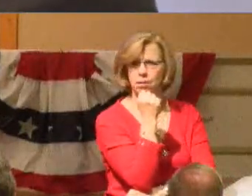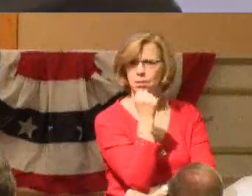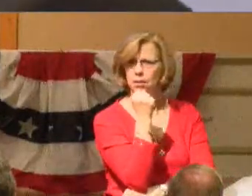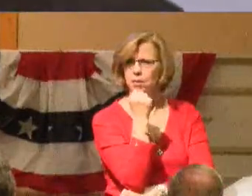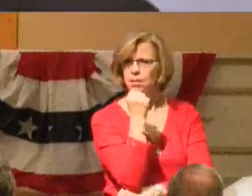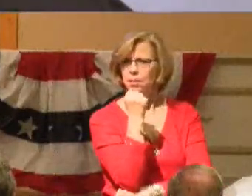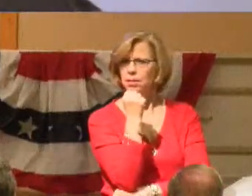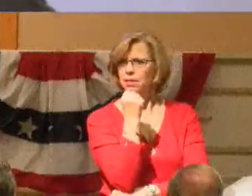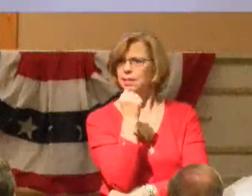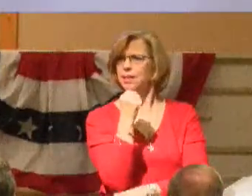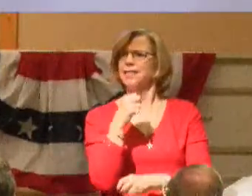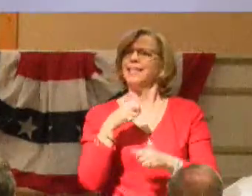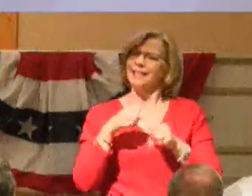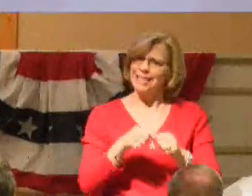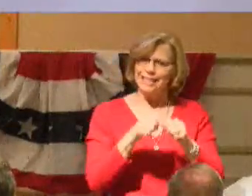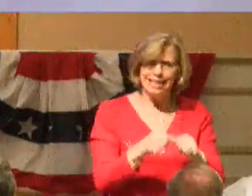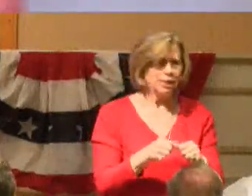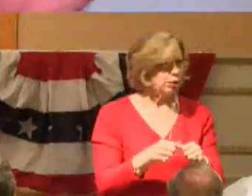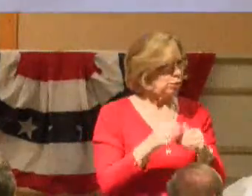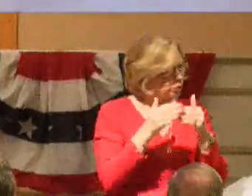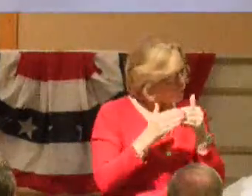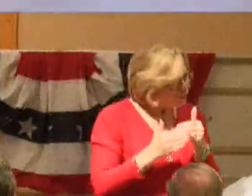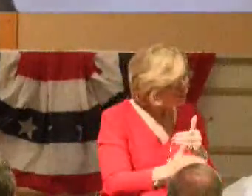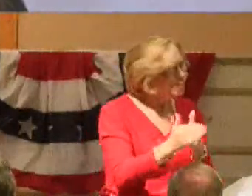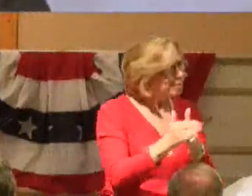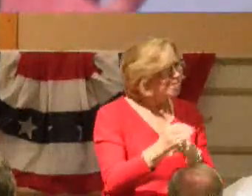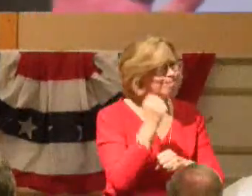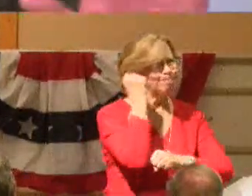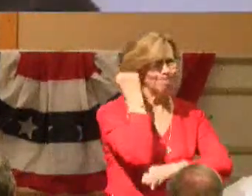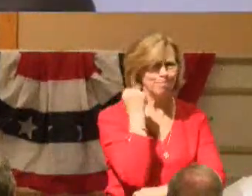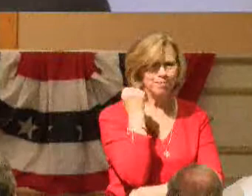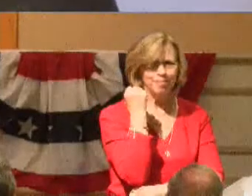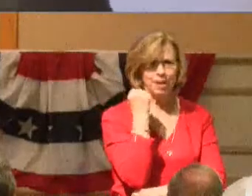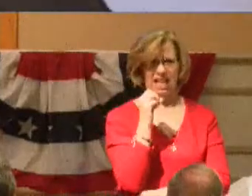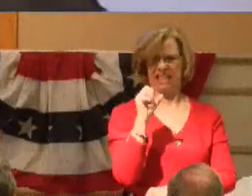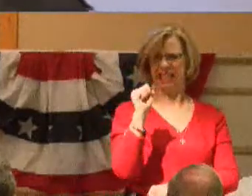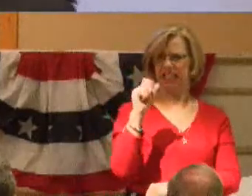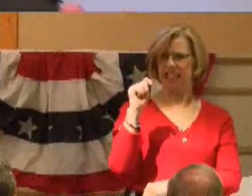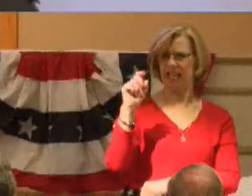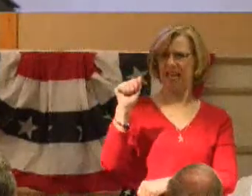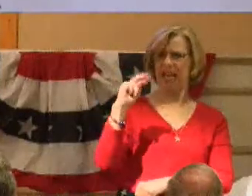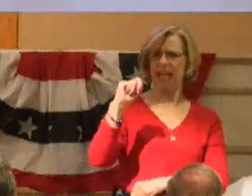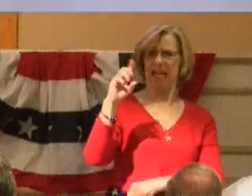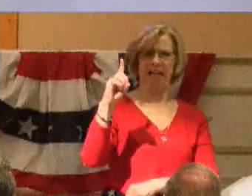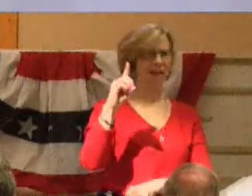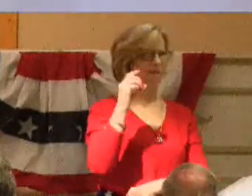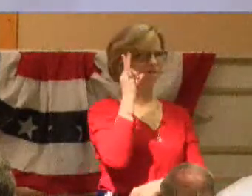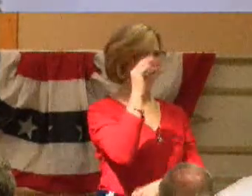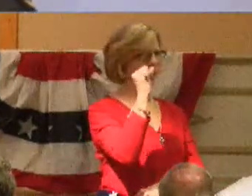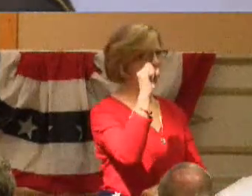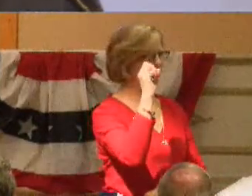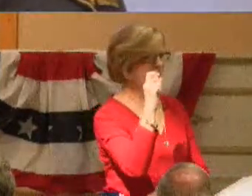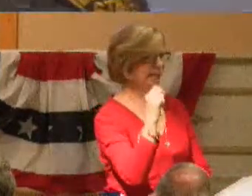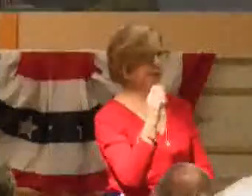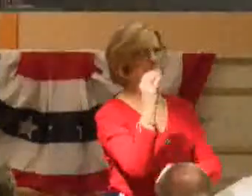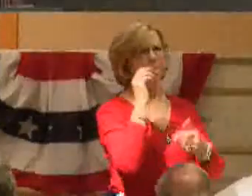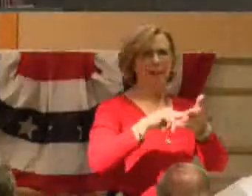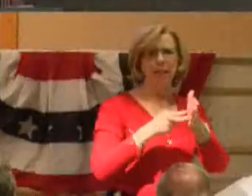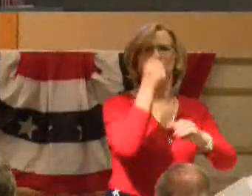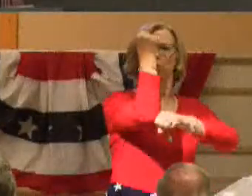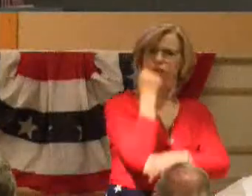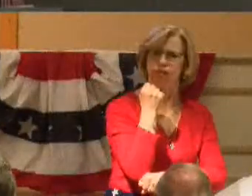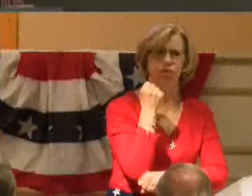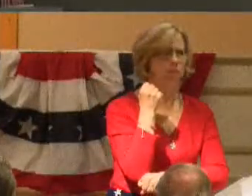Now, stand fast was one of Paul's favorite usage of words, stand fast. Stand fast, because he used it in